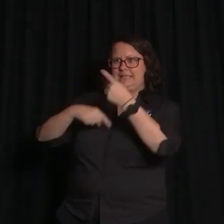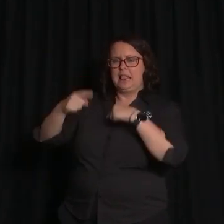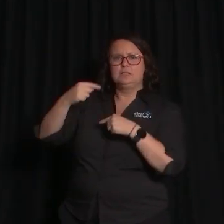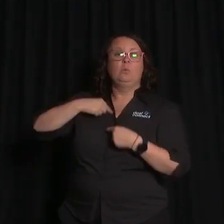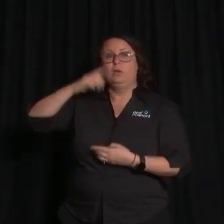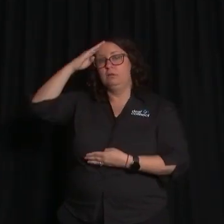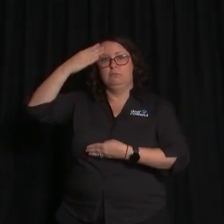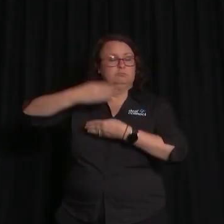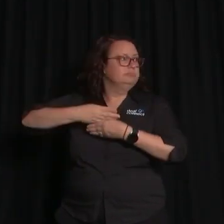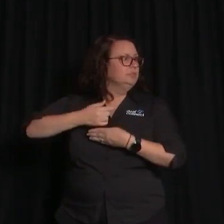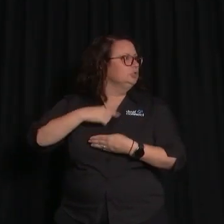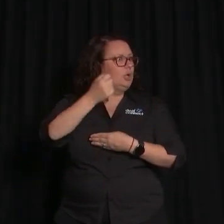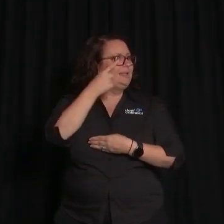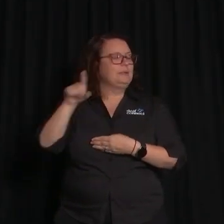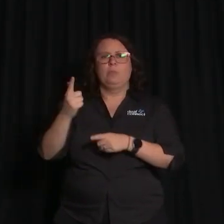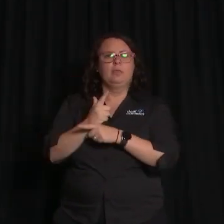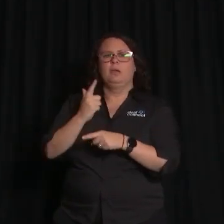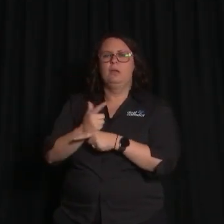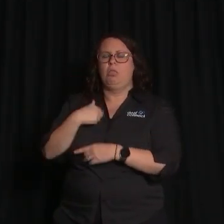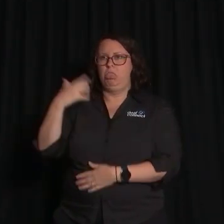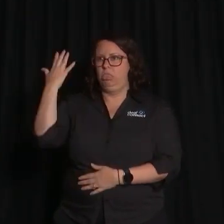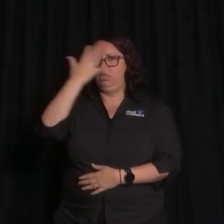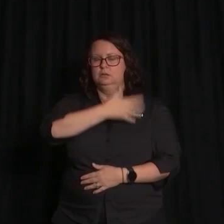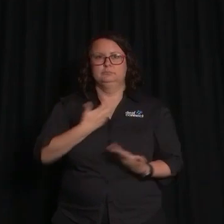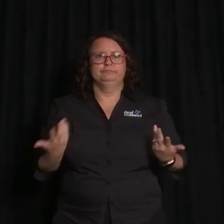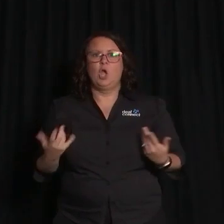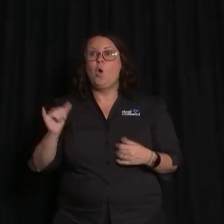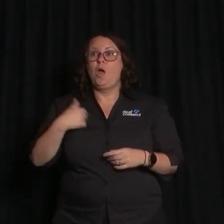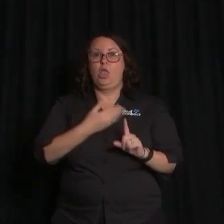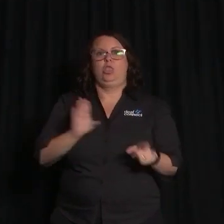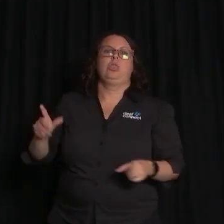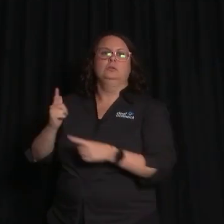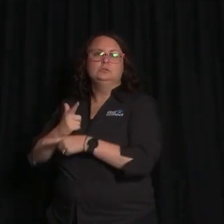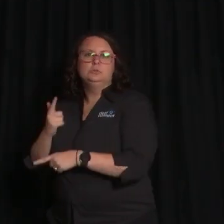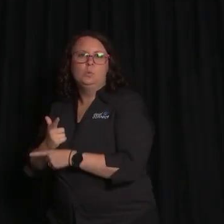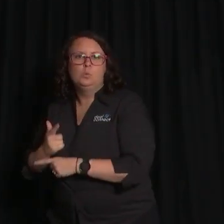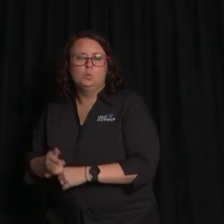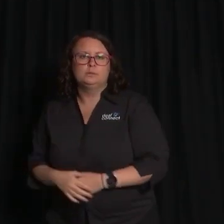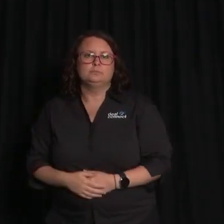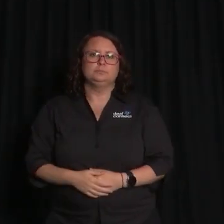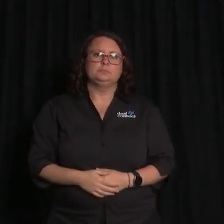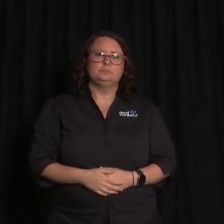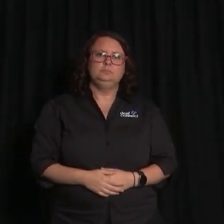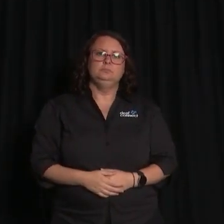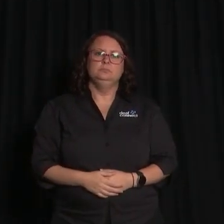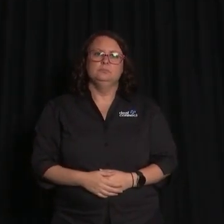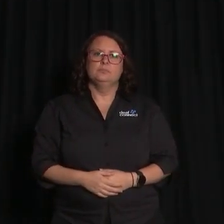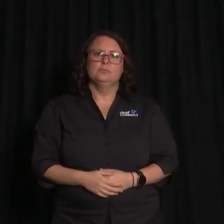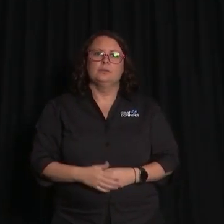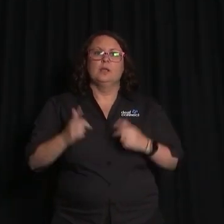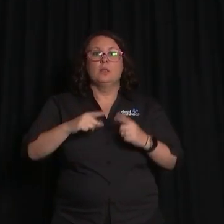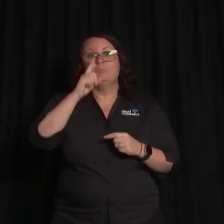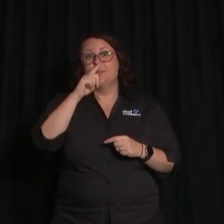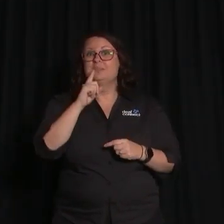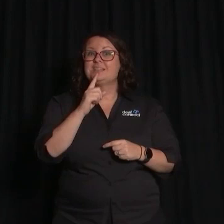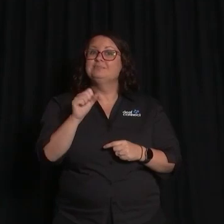off. We sort of go blank, or we change the subject. And a lot of my patients tell me that that's